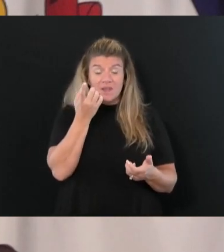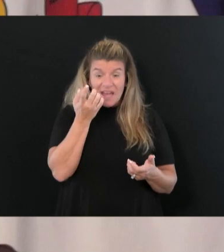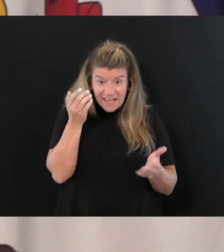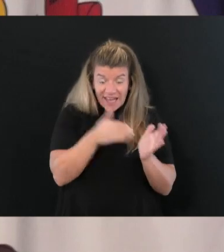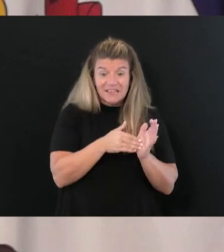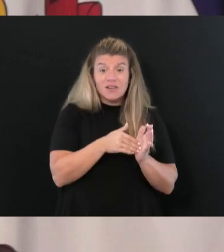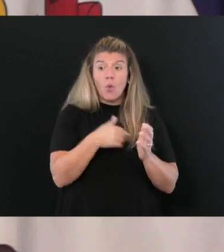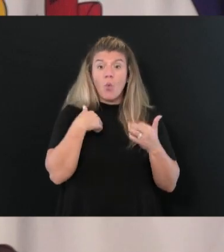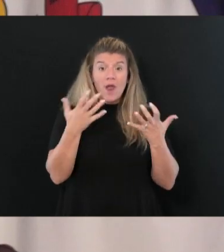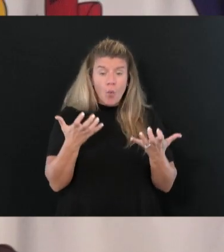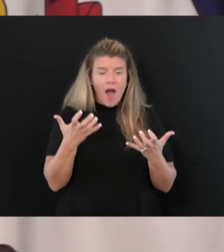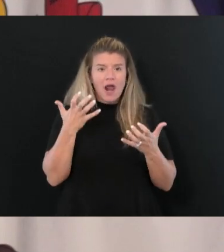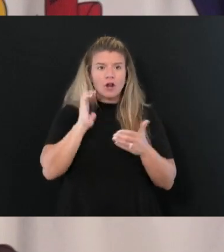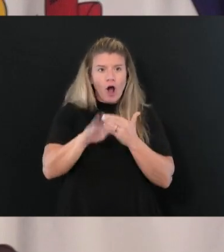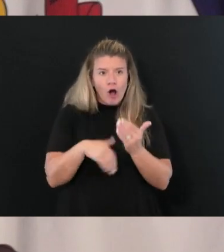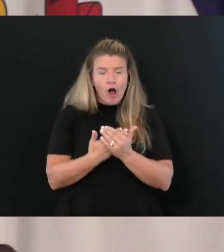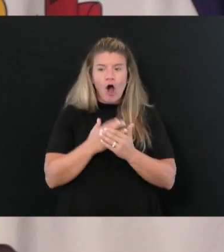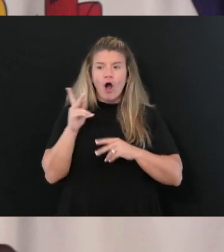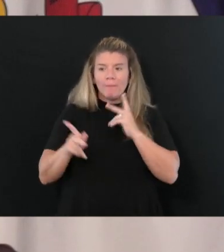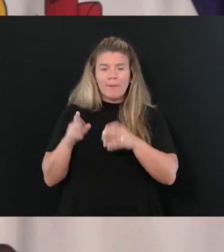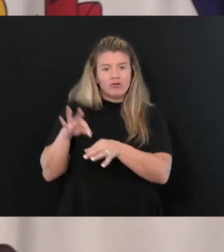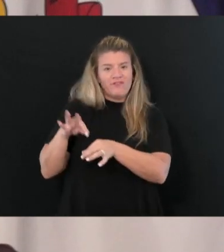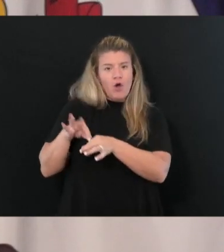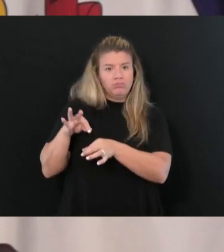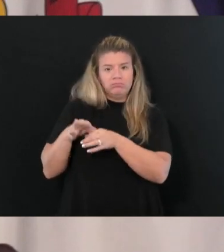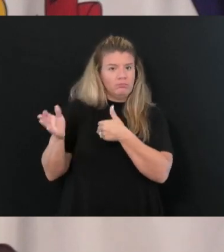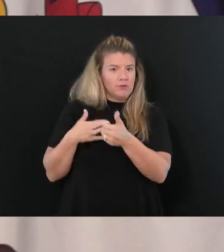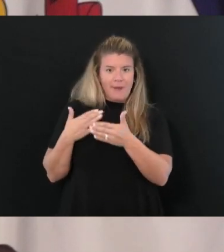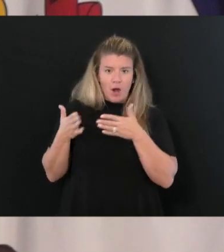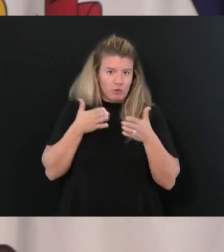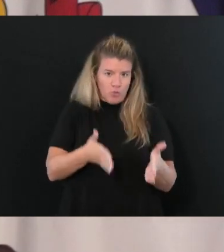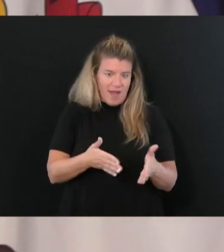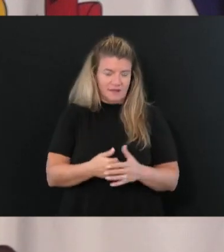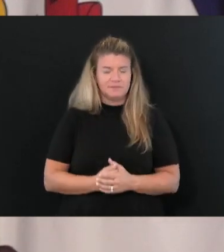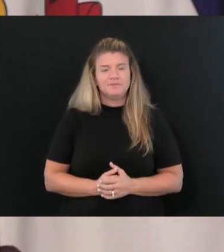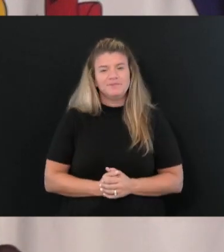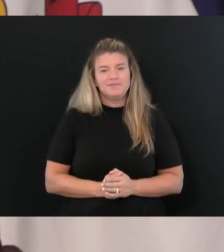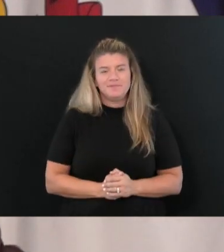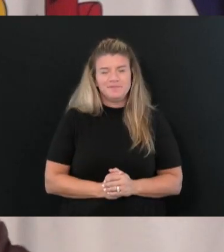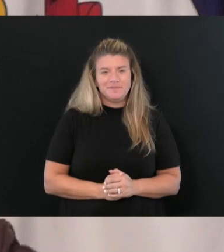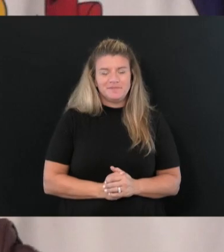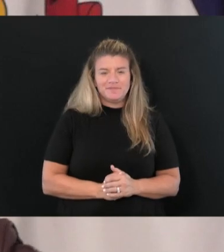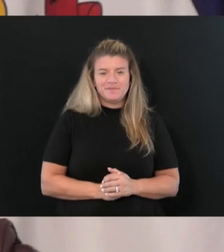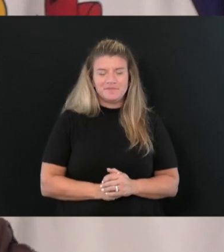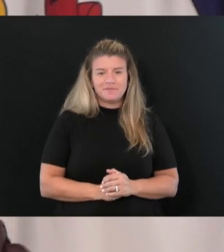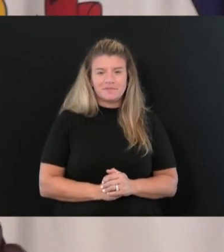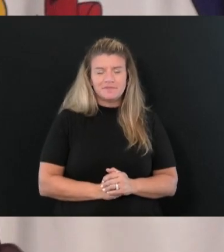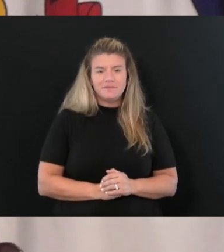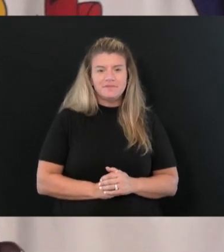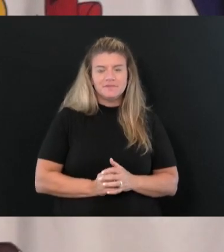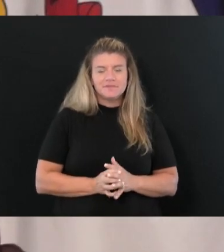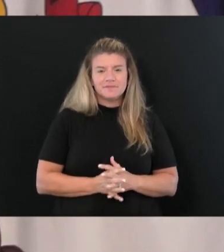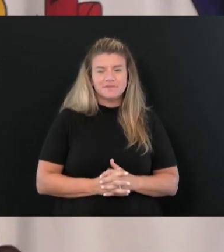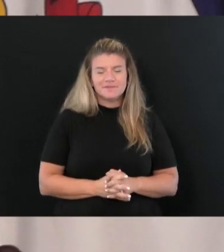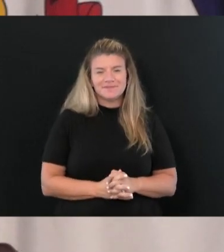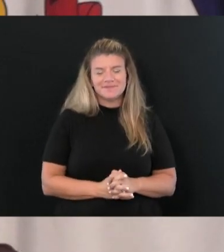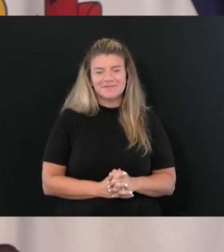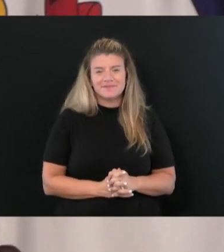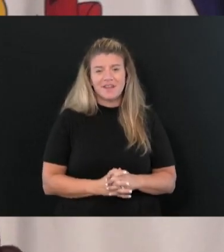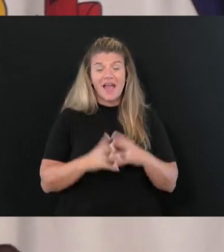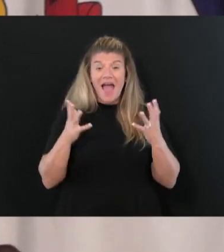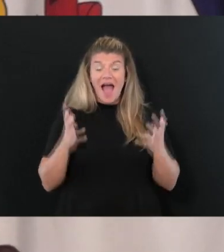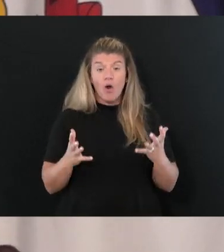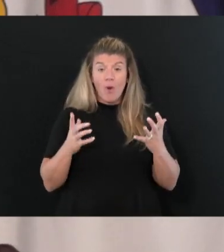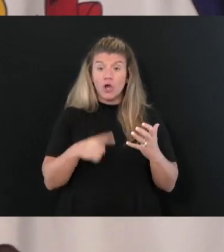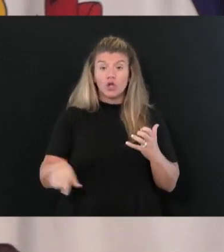again, we want everybody to have the opportunity to vote. Now, the last thing I'd say is just this, and I want everybody to